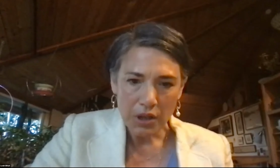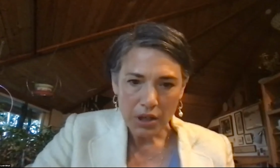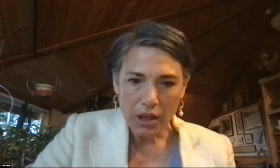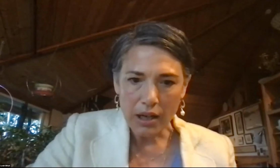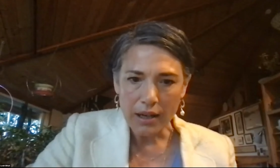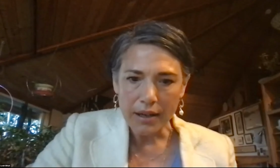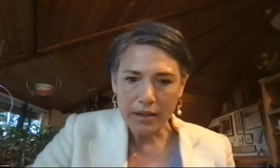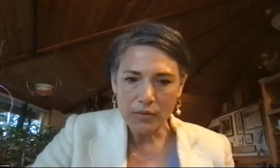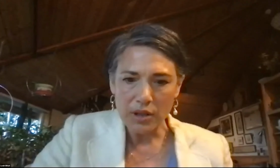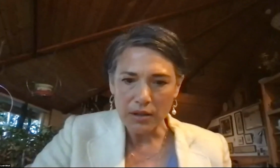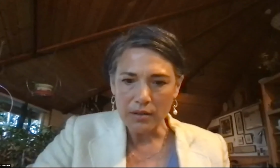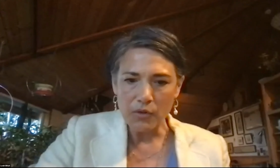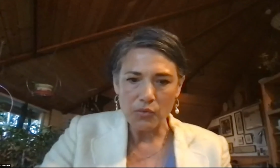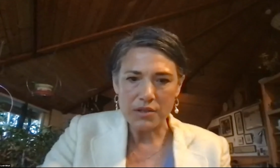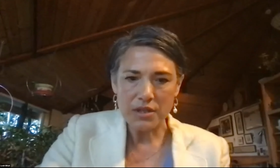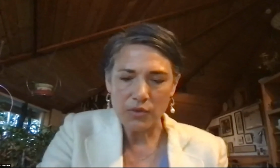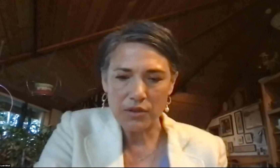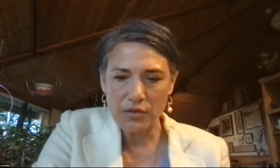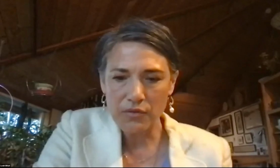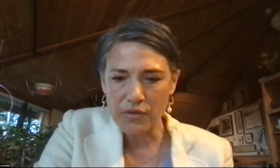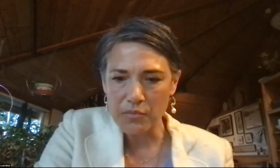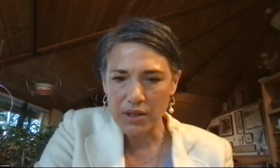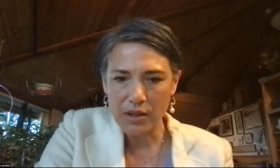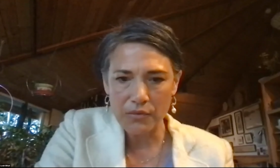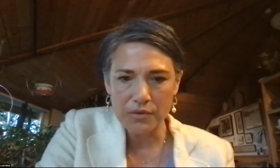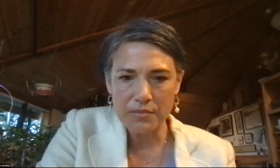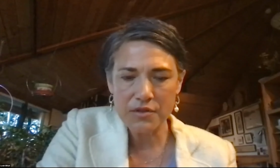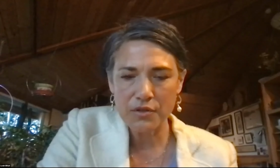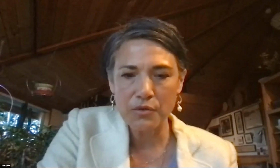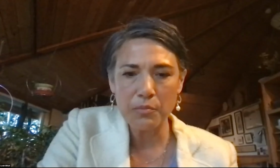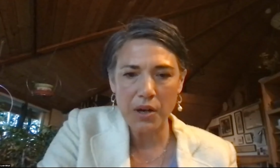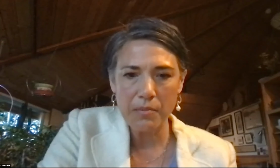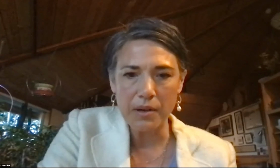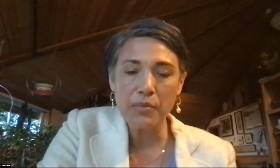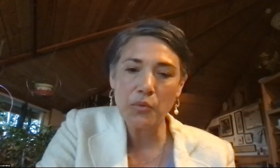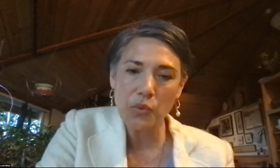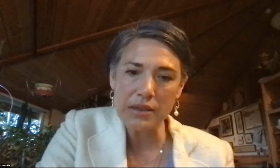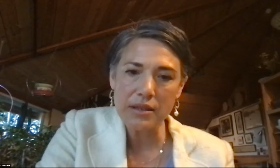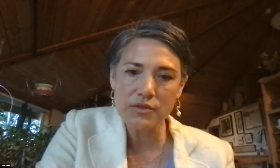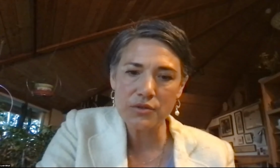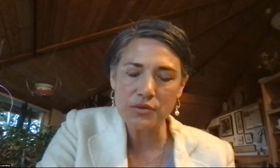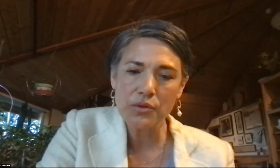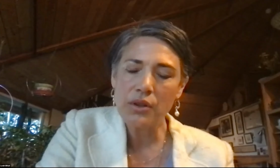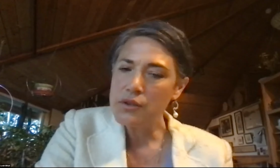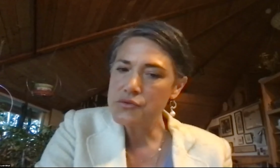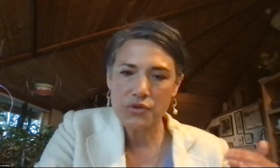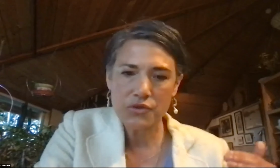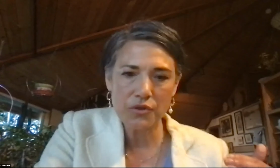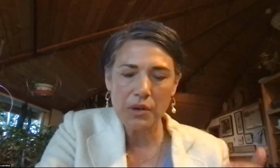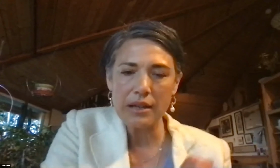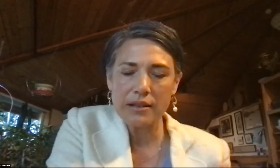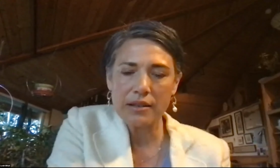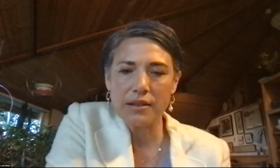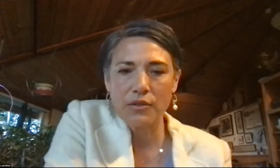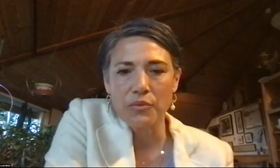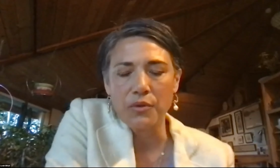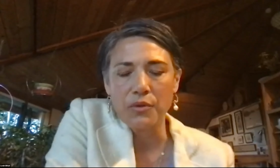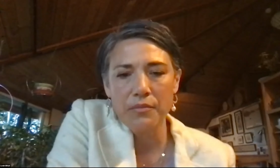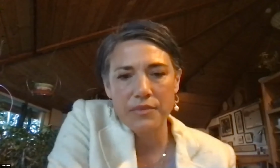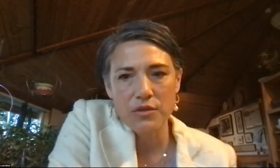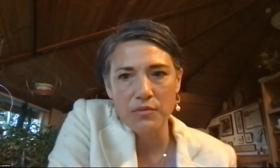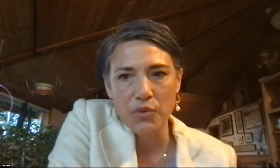So I am watching with you for the breakout rooms to pop up. When they do, just go ahead and click